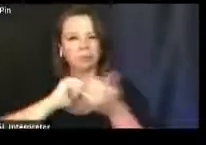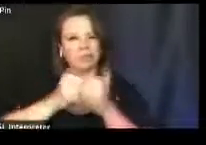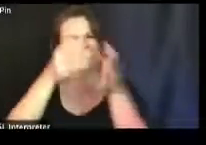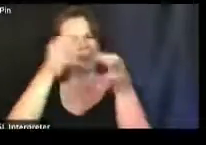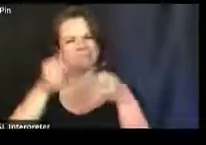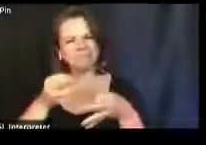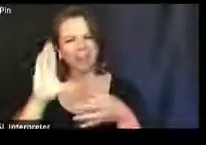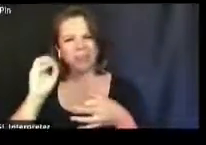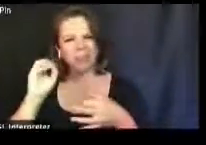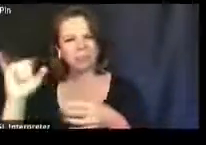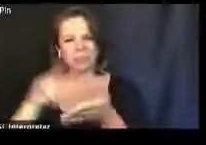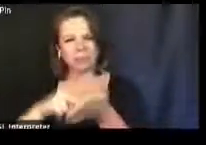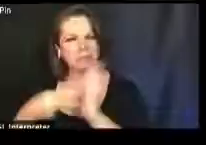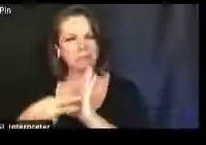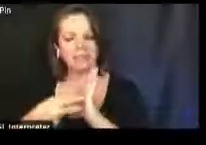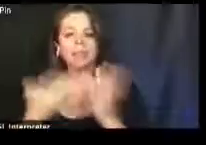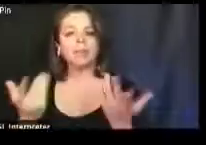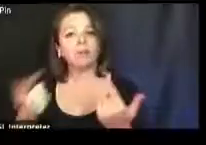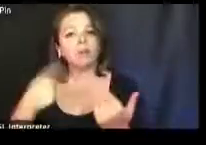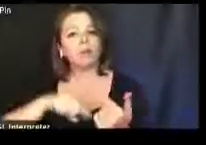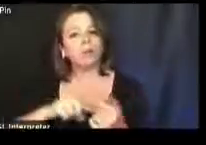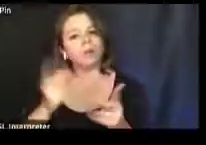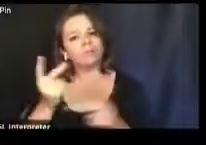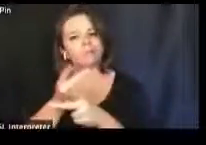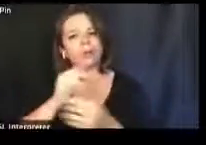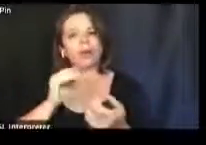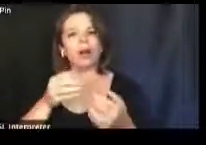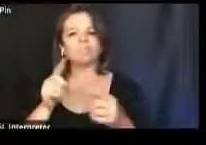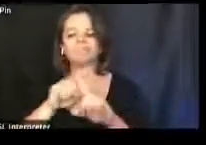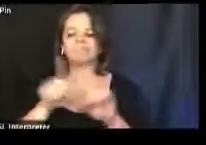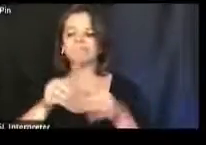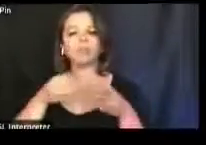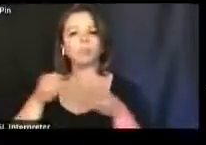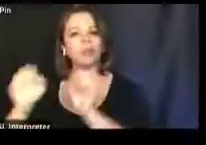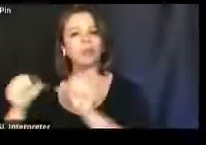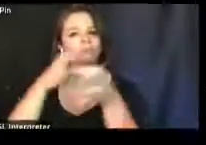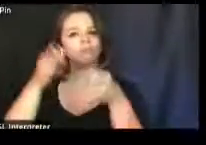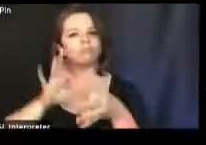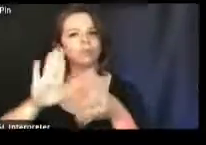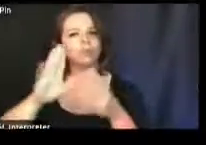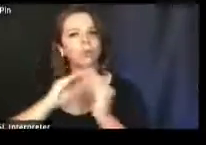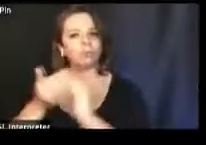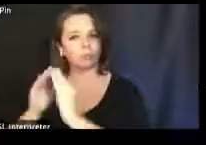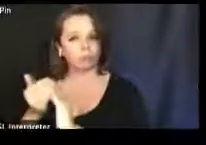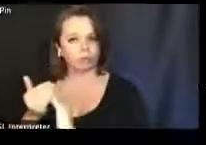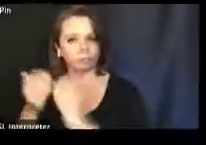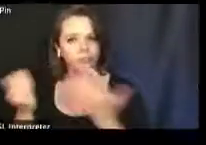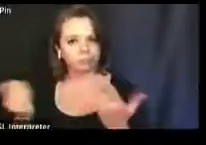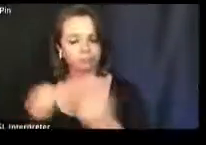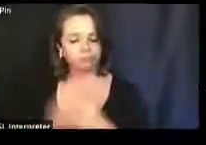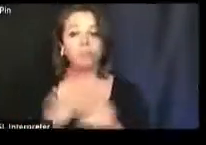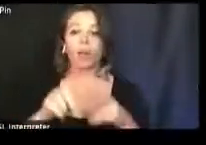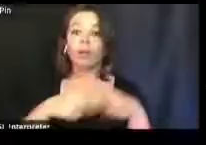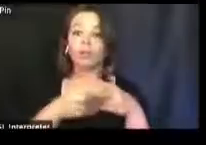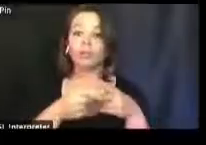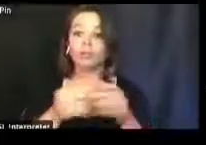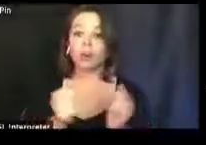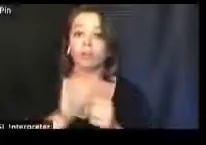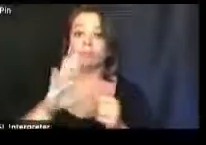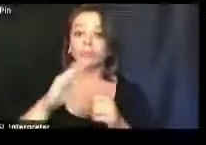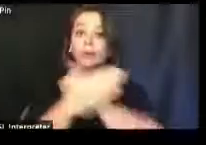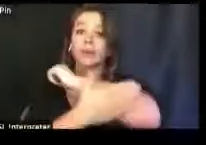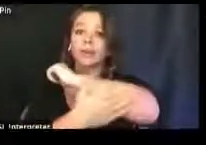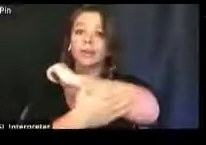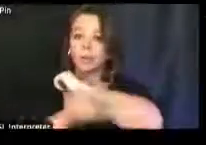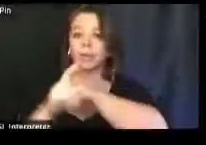of interest, we've identified ways for you to describe your community. Begin with your county or